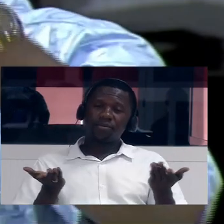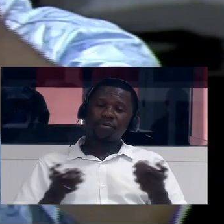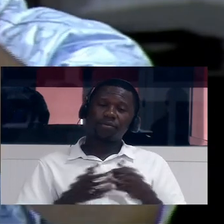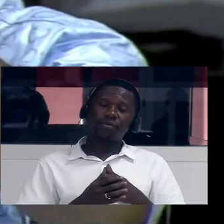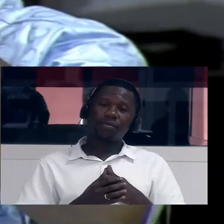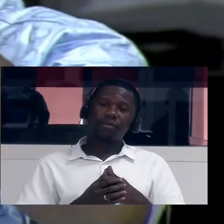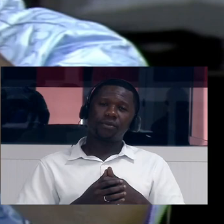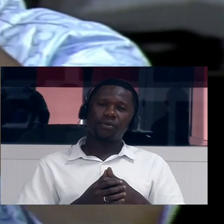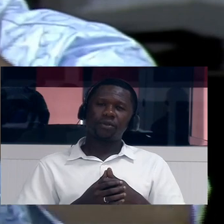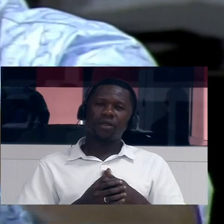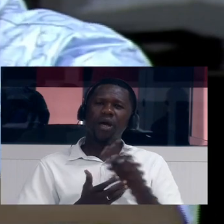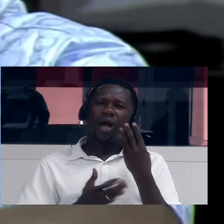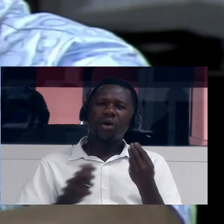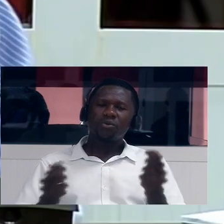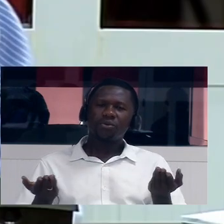In what sense?